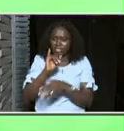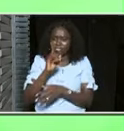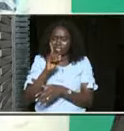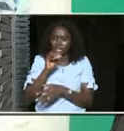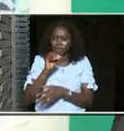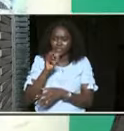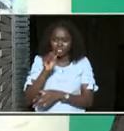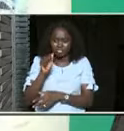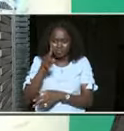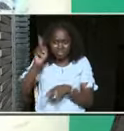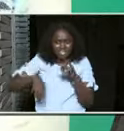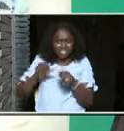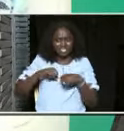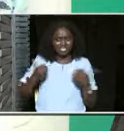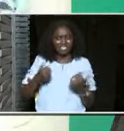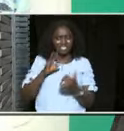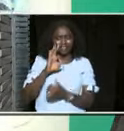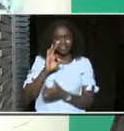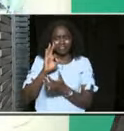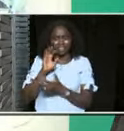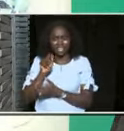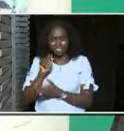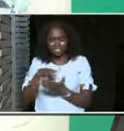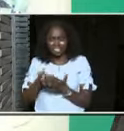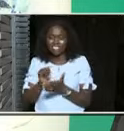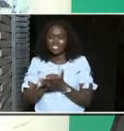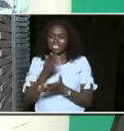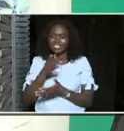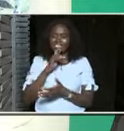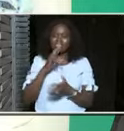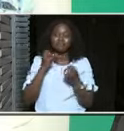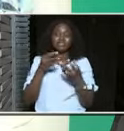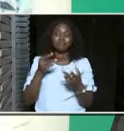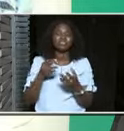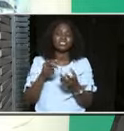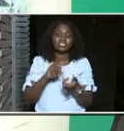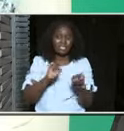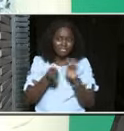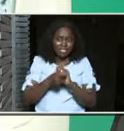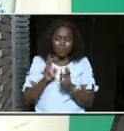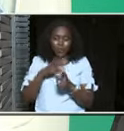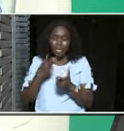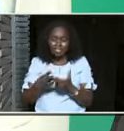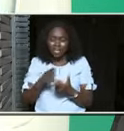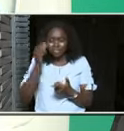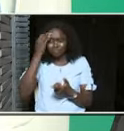is seems to be a lot of fracturing, whether deliberately